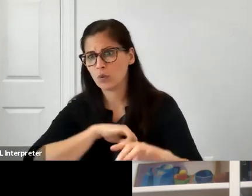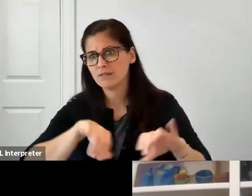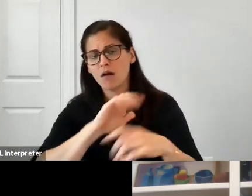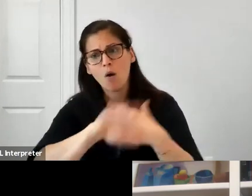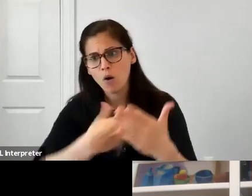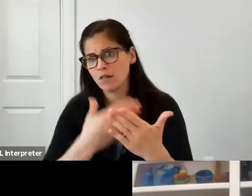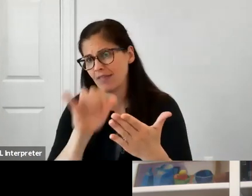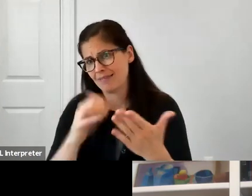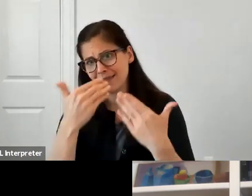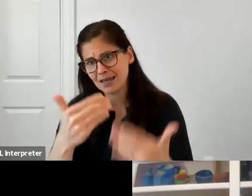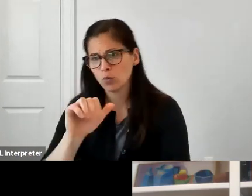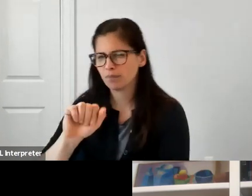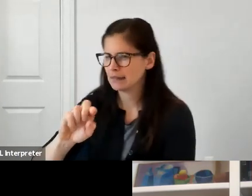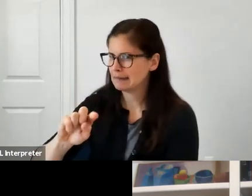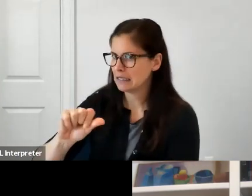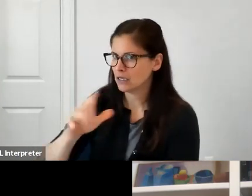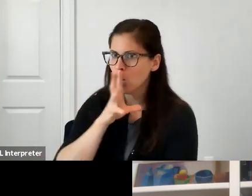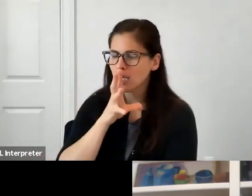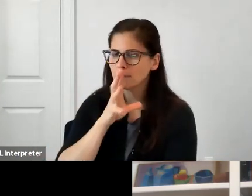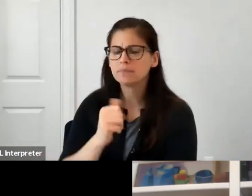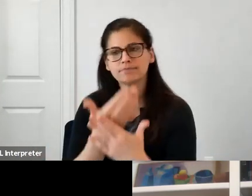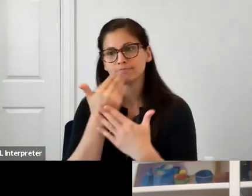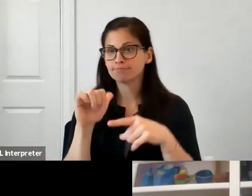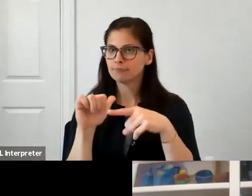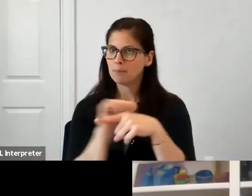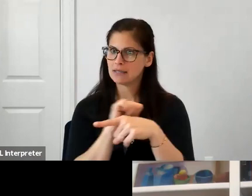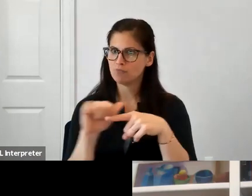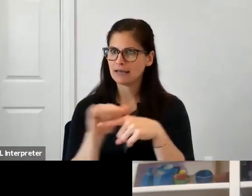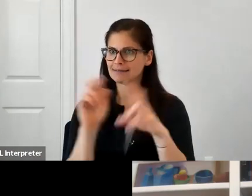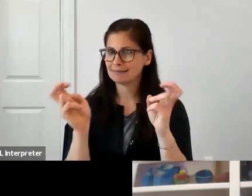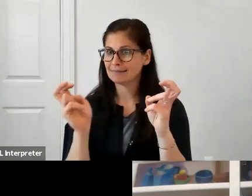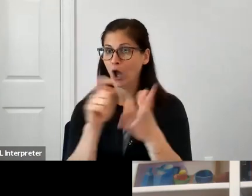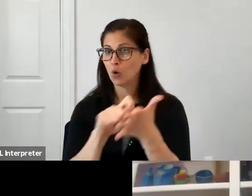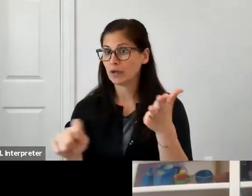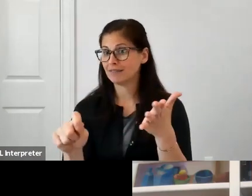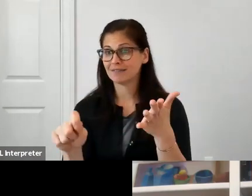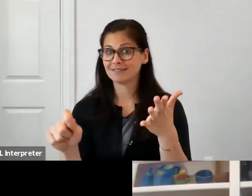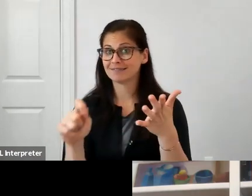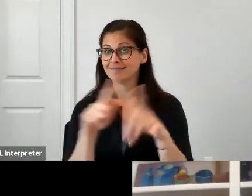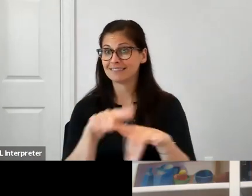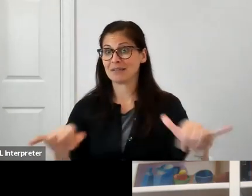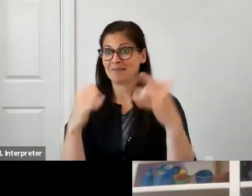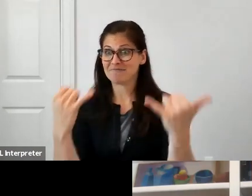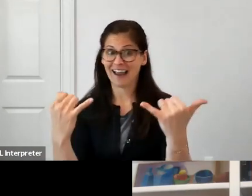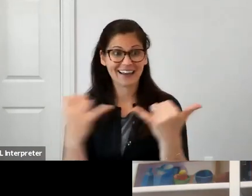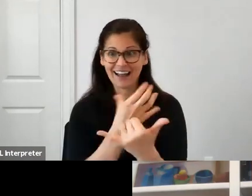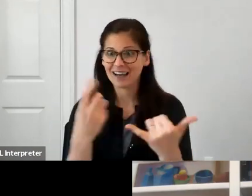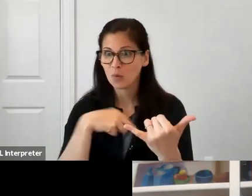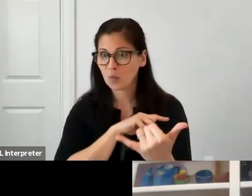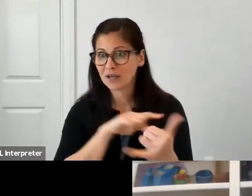you. And you know, the best practices are being written as we speak and being written right here on